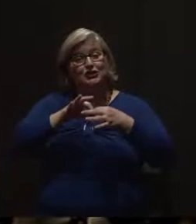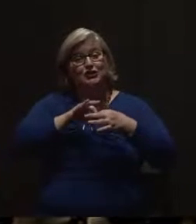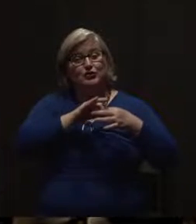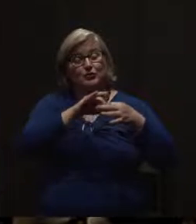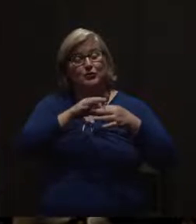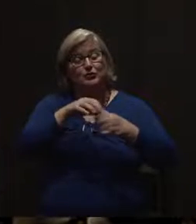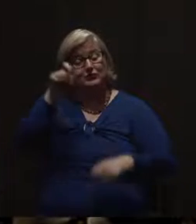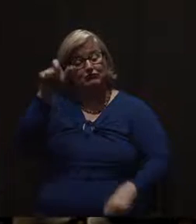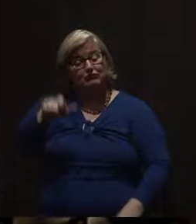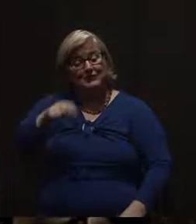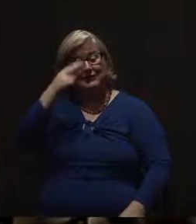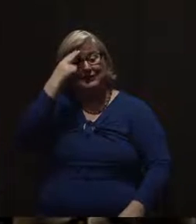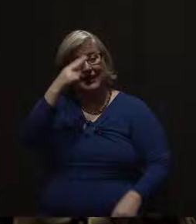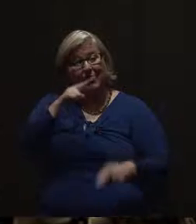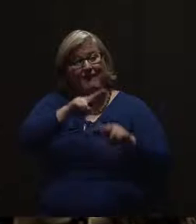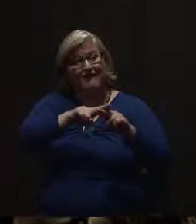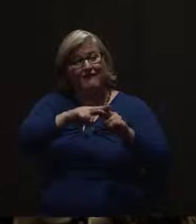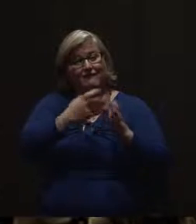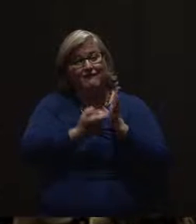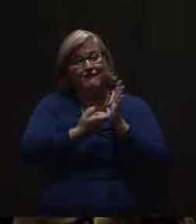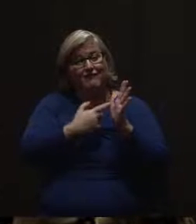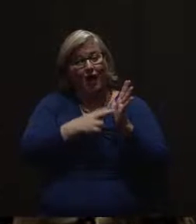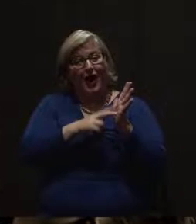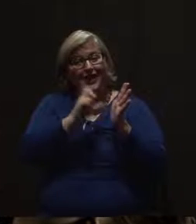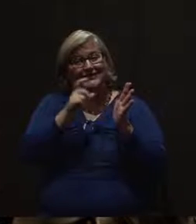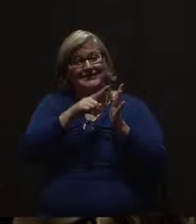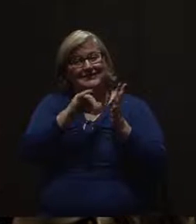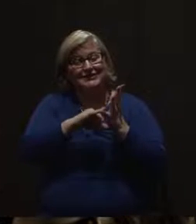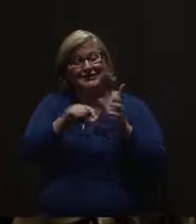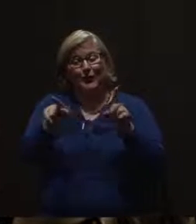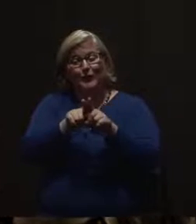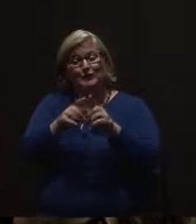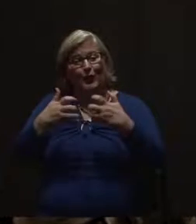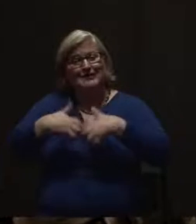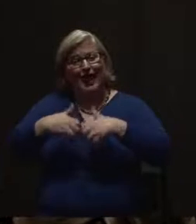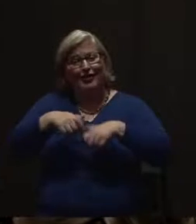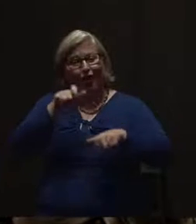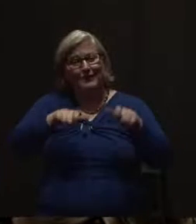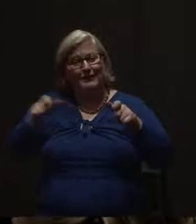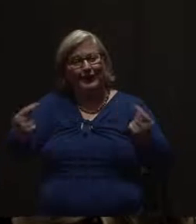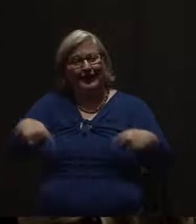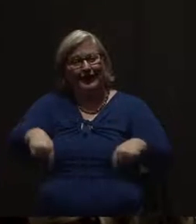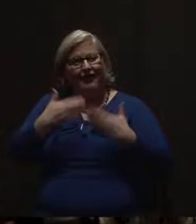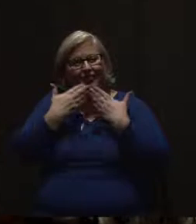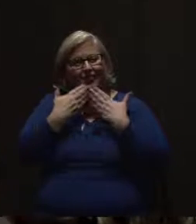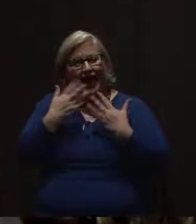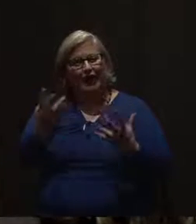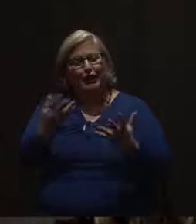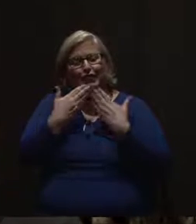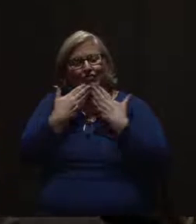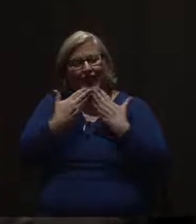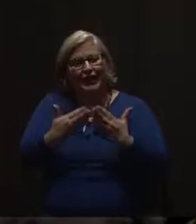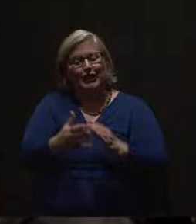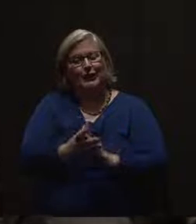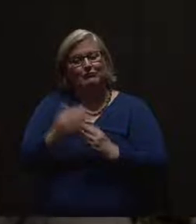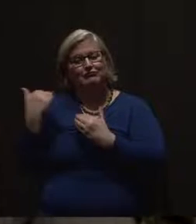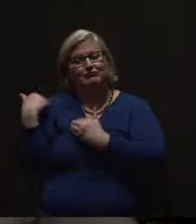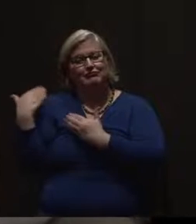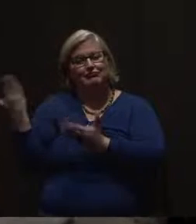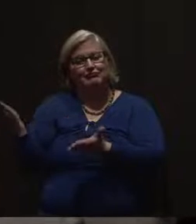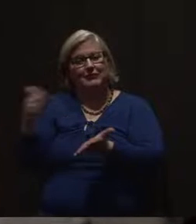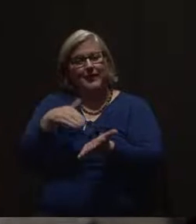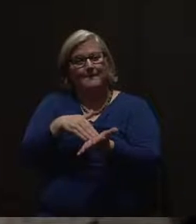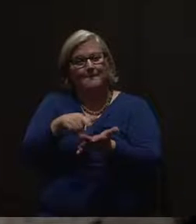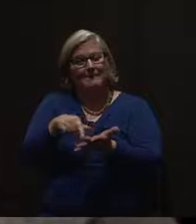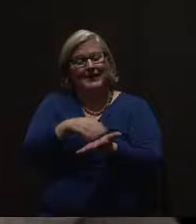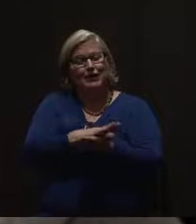our fascinating technician, Ho. Thank you so much. And now I hand over to Mithu Sanyal